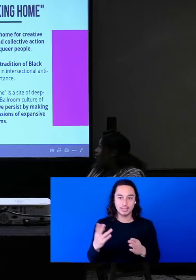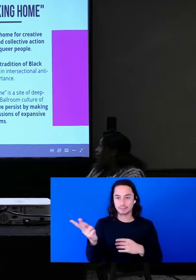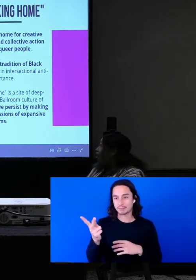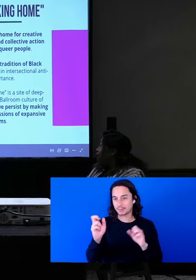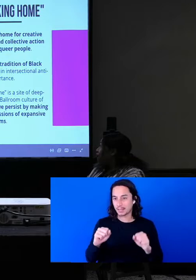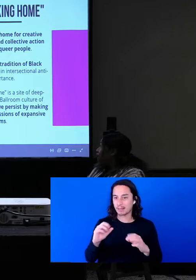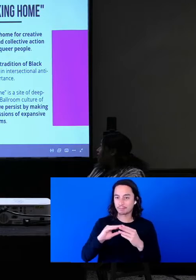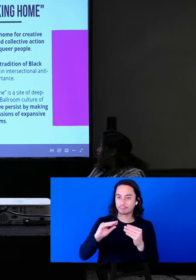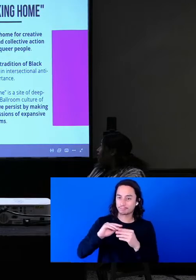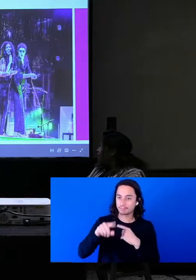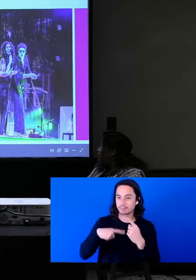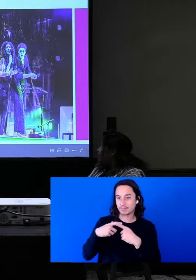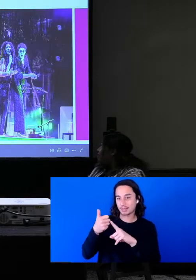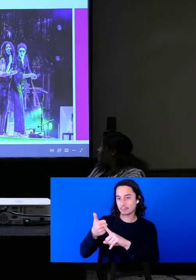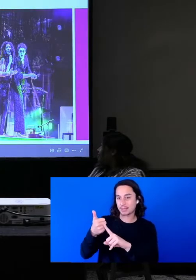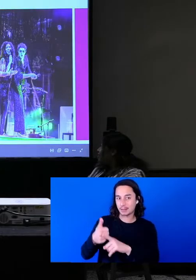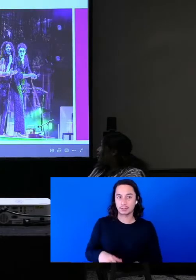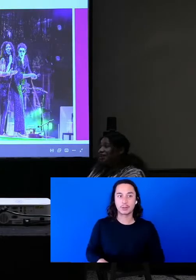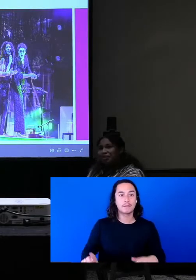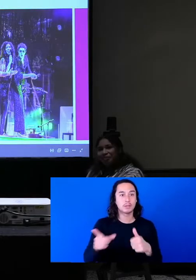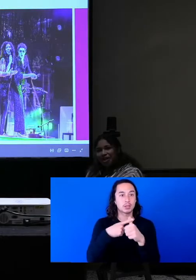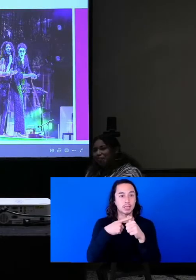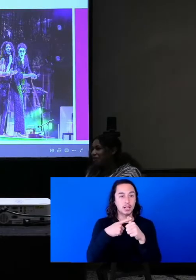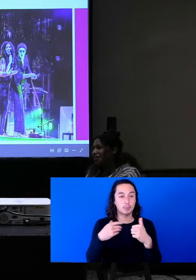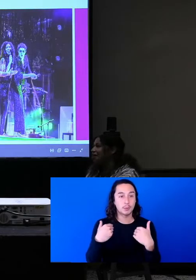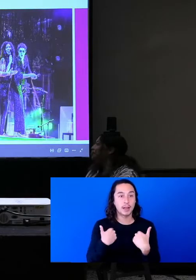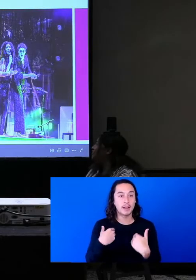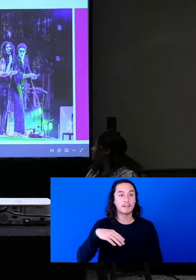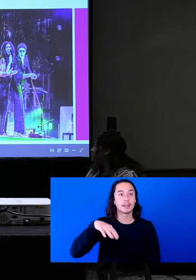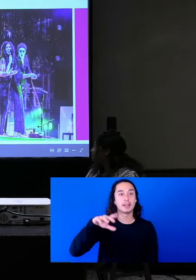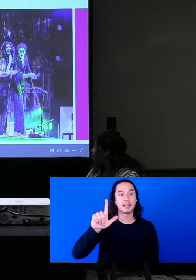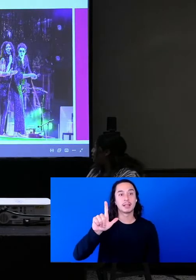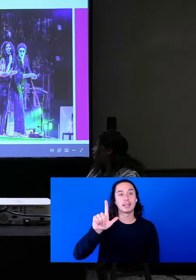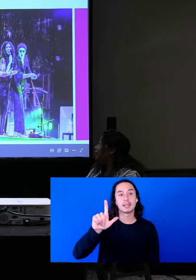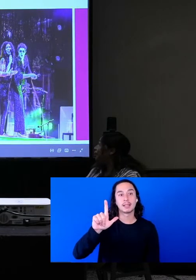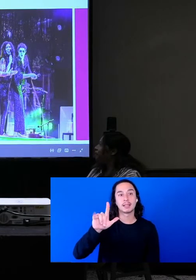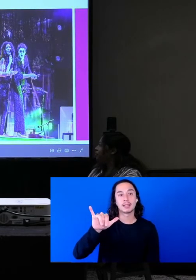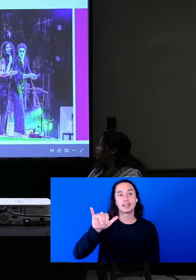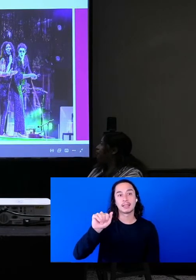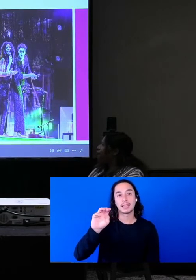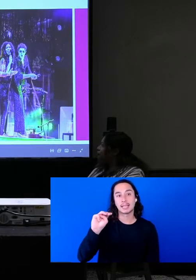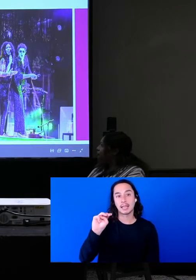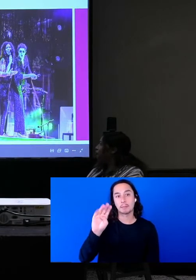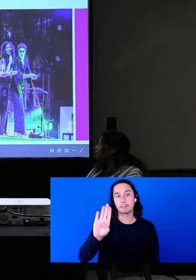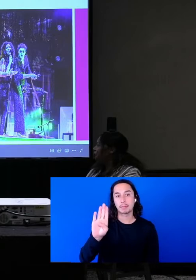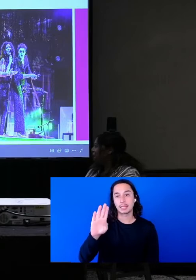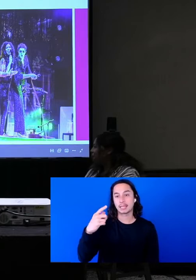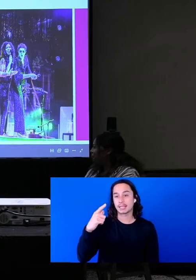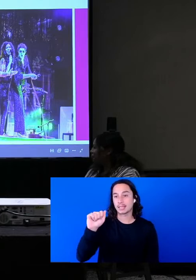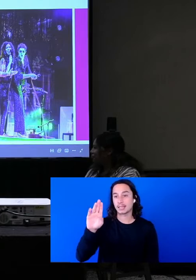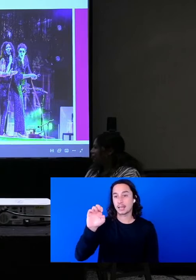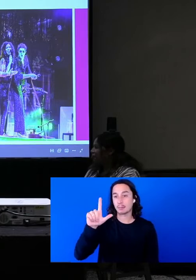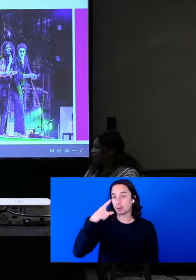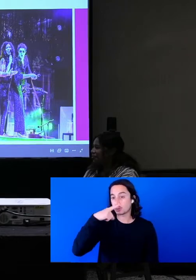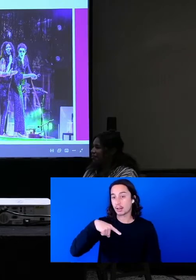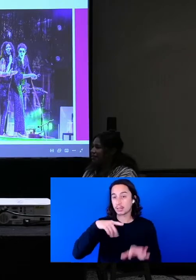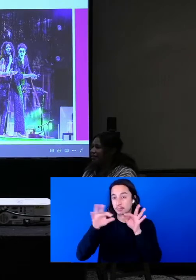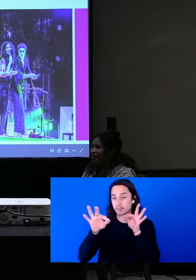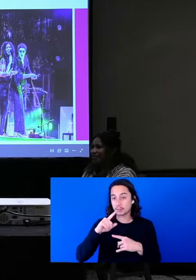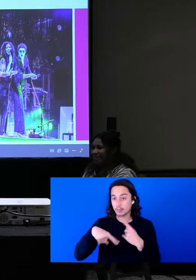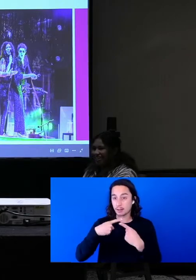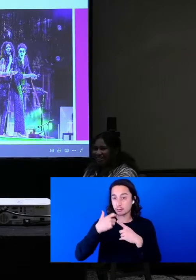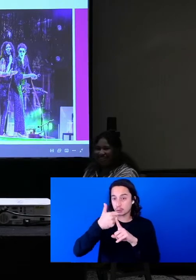So first up is Liam B. Gable. Liam, can you tell us a little bit about yourself? Yeah.